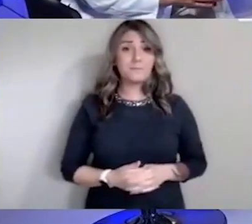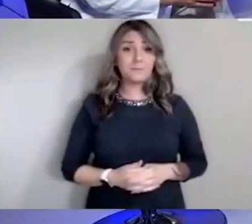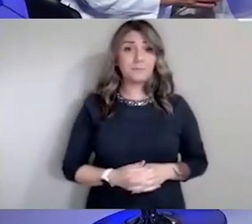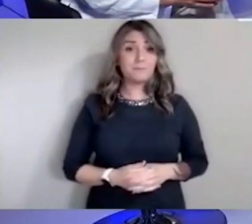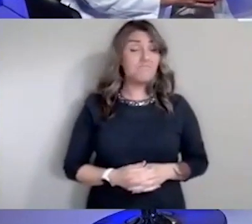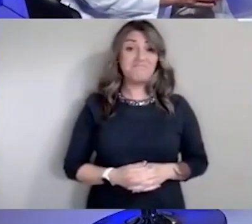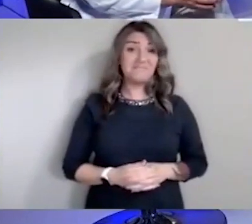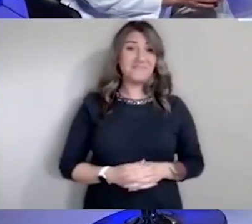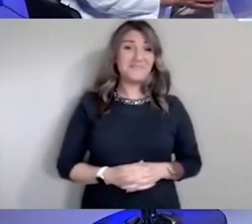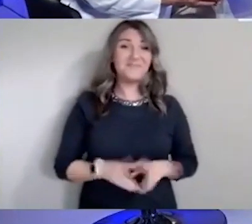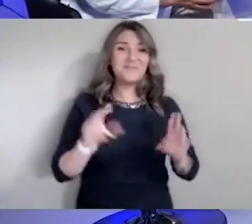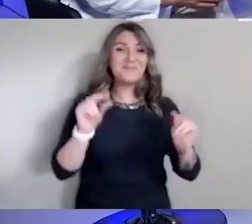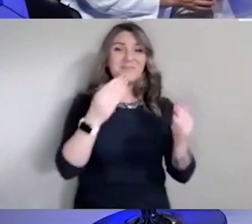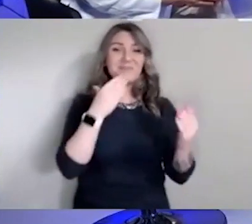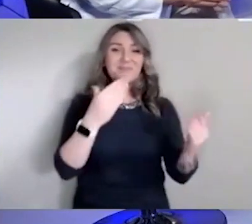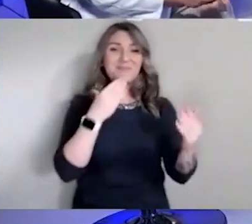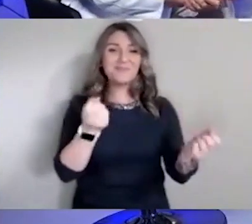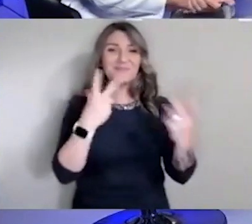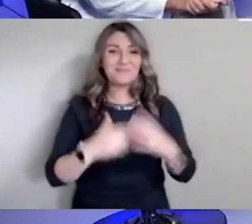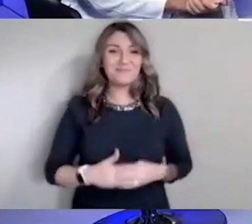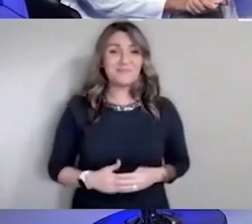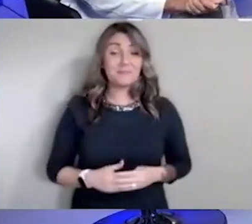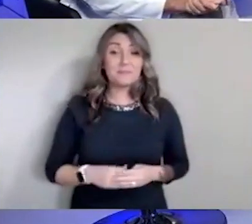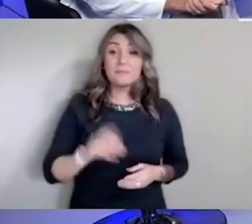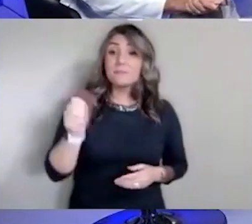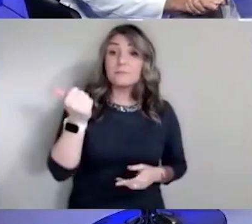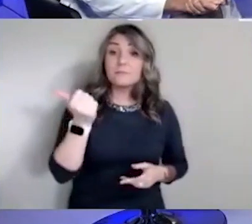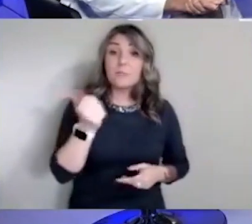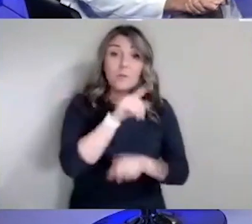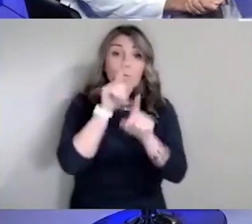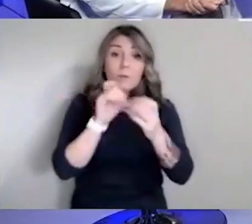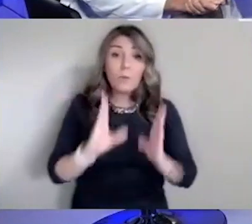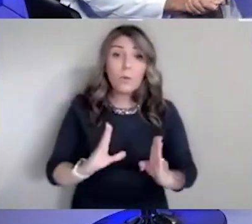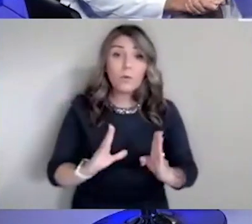None for me. Thank you very much. All right. Anyone else out there?